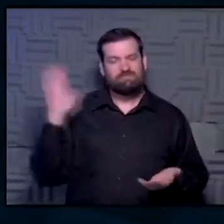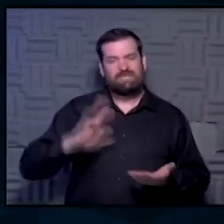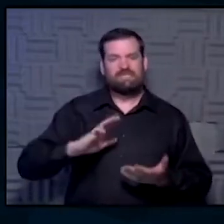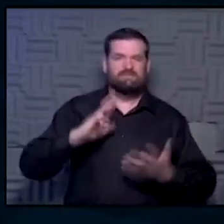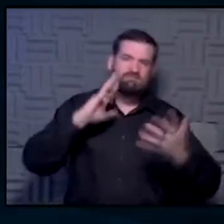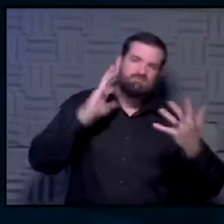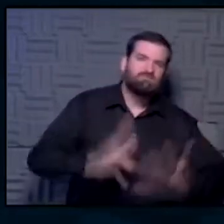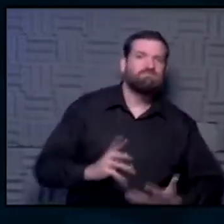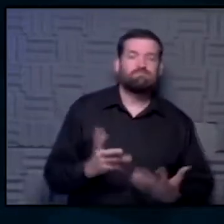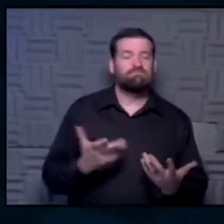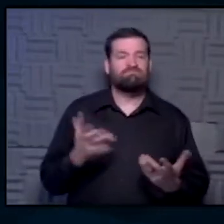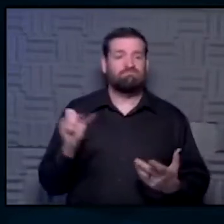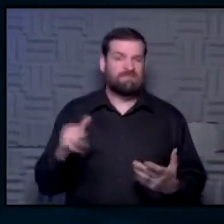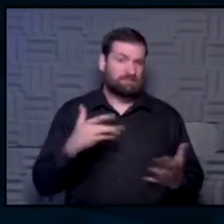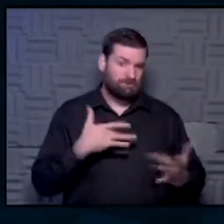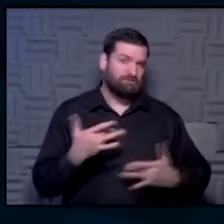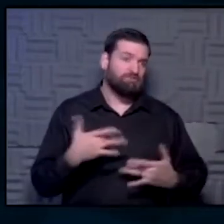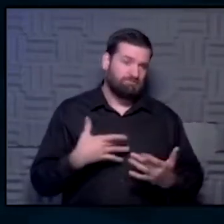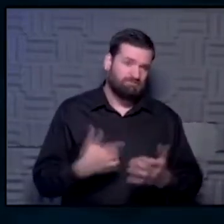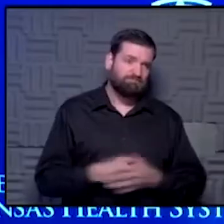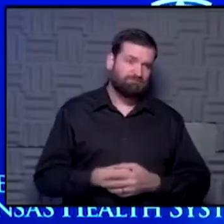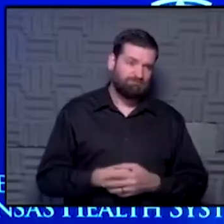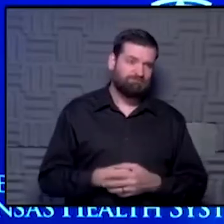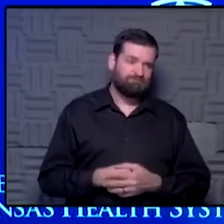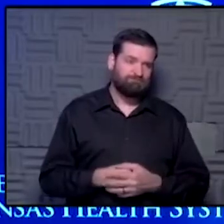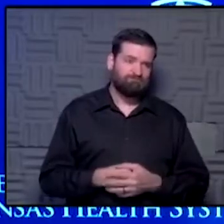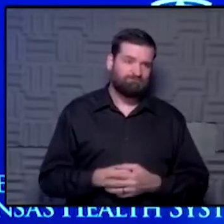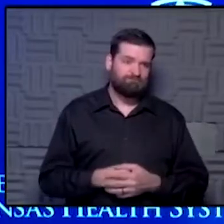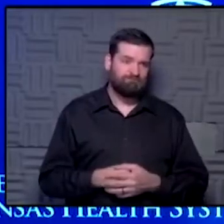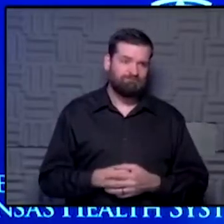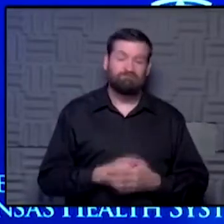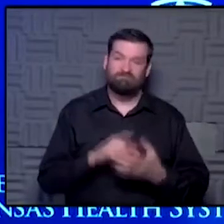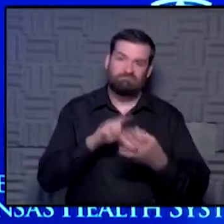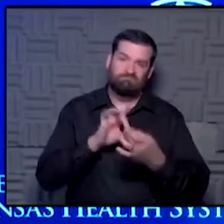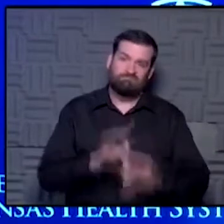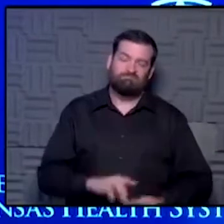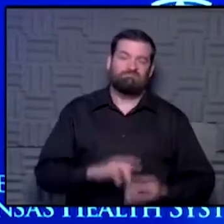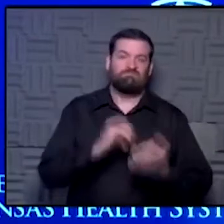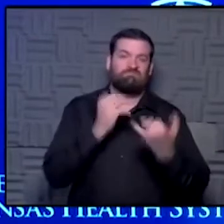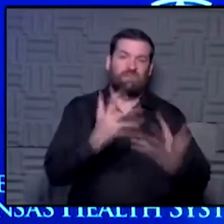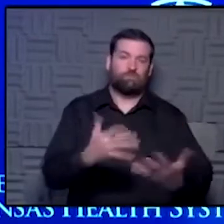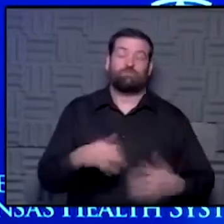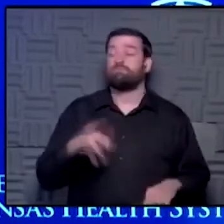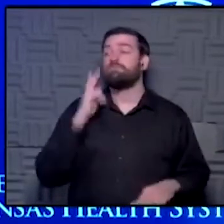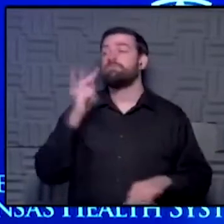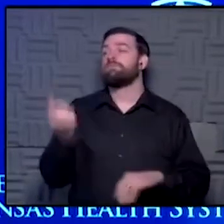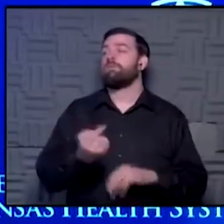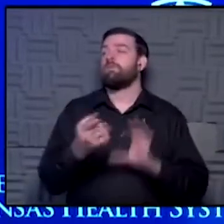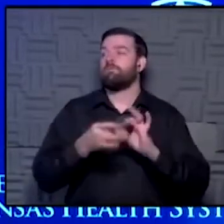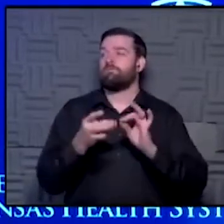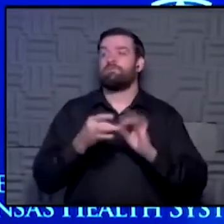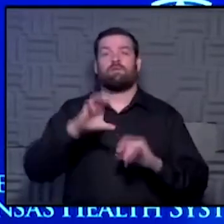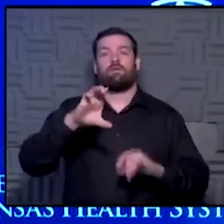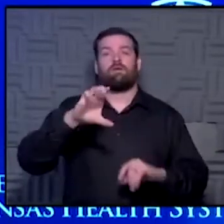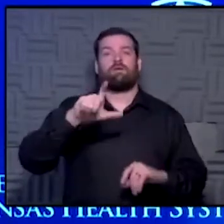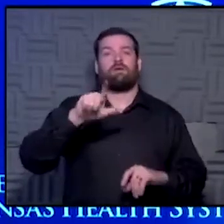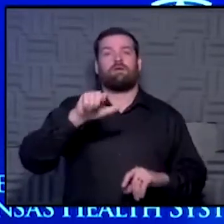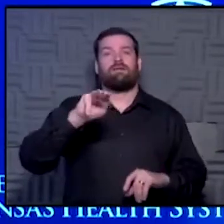and et cetera. So that's a concern, and undoubtedly related to those forest fires. Or as I saw somebody say today, the climate